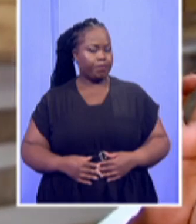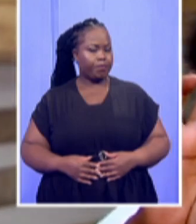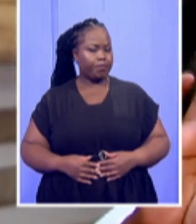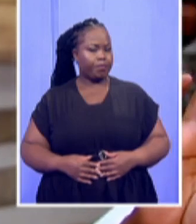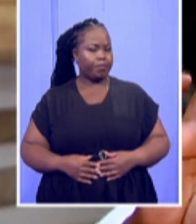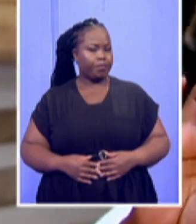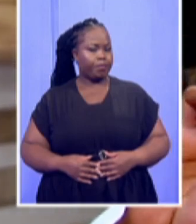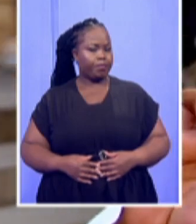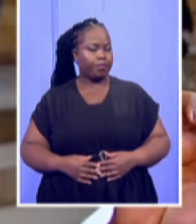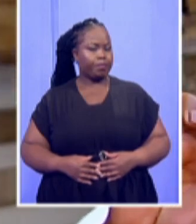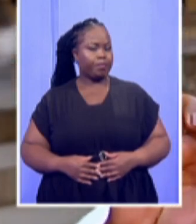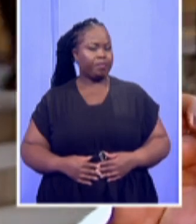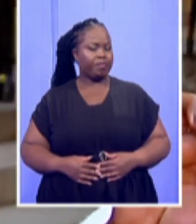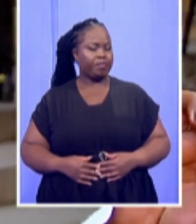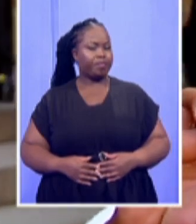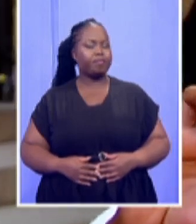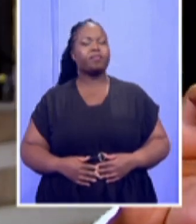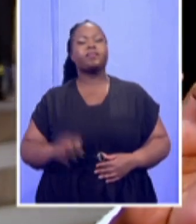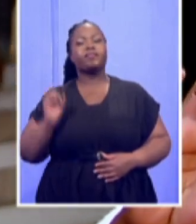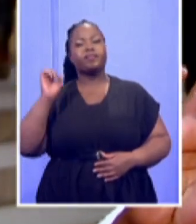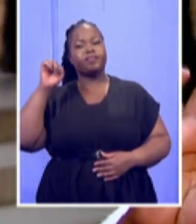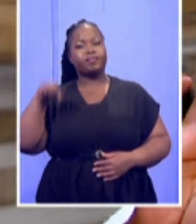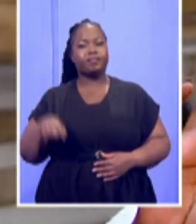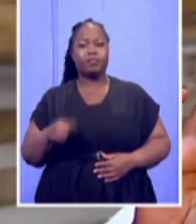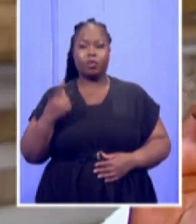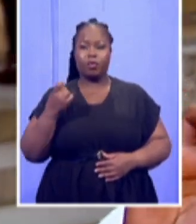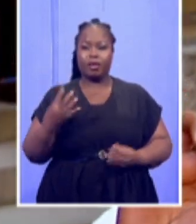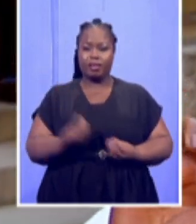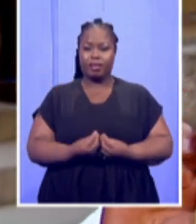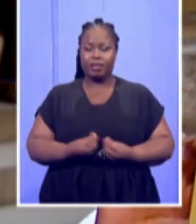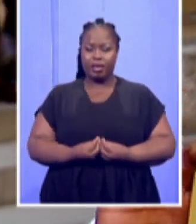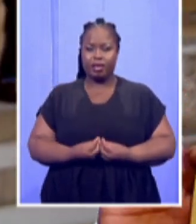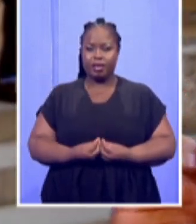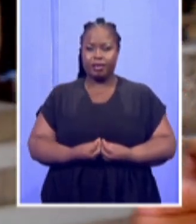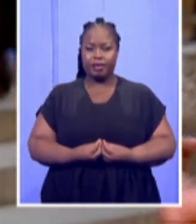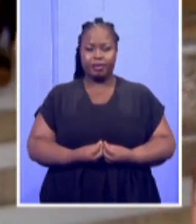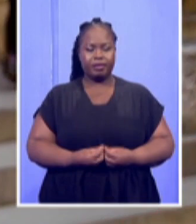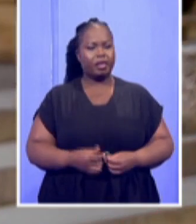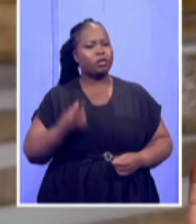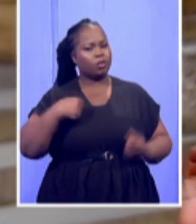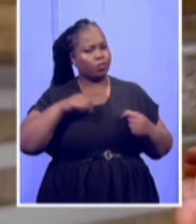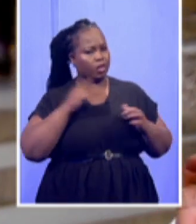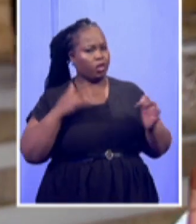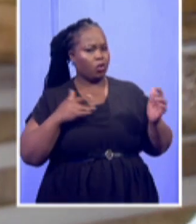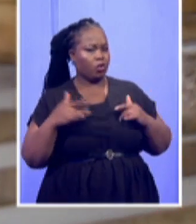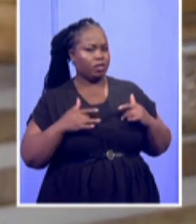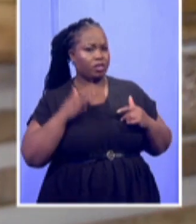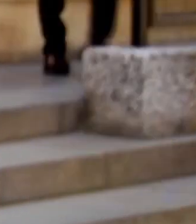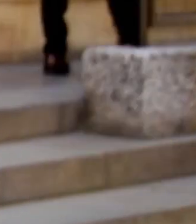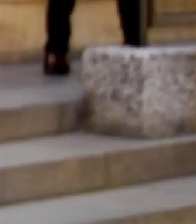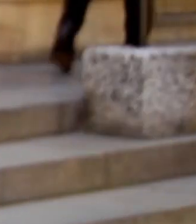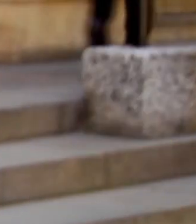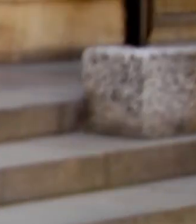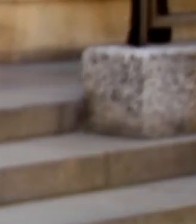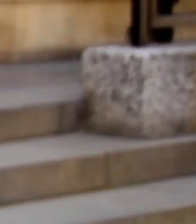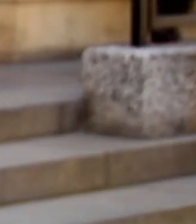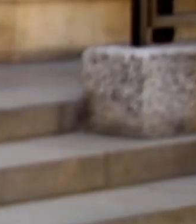are errors. Yeah, so one thing that we were a bit concerned about in the judgment is the judge